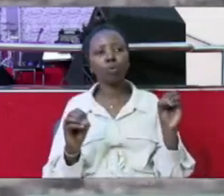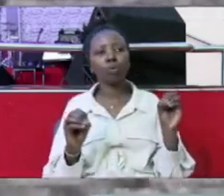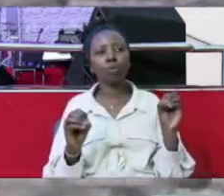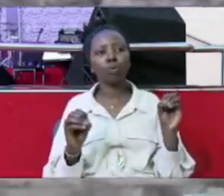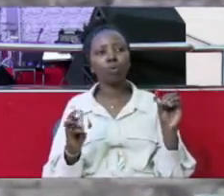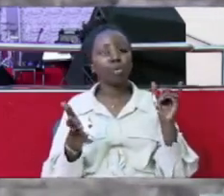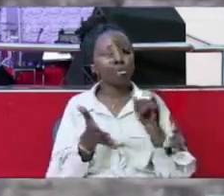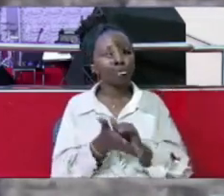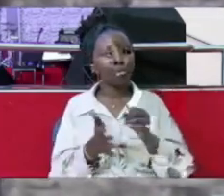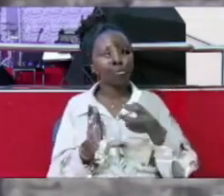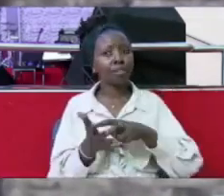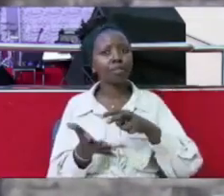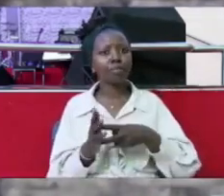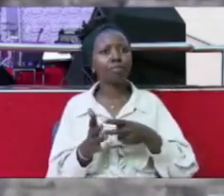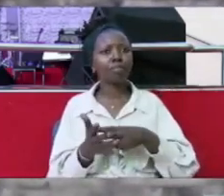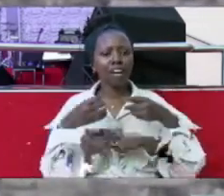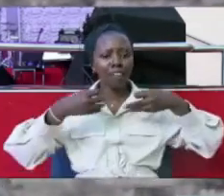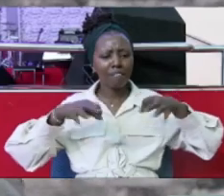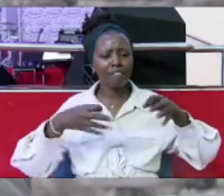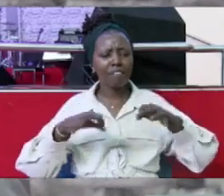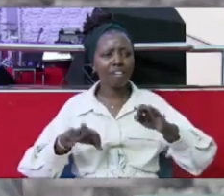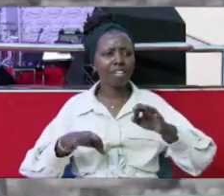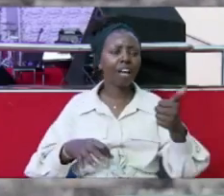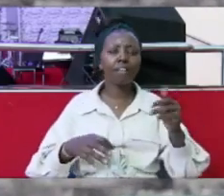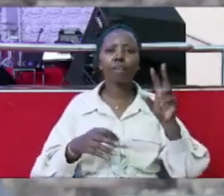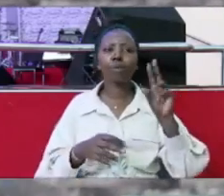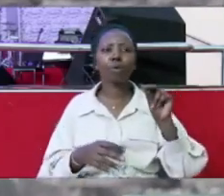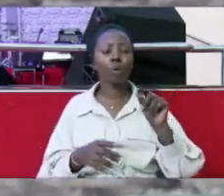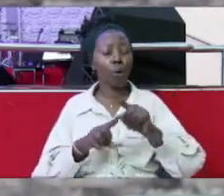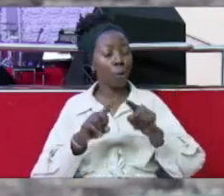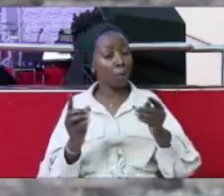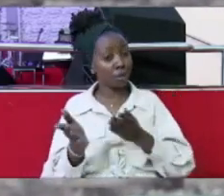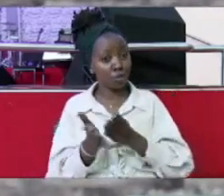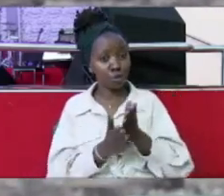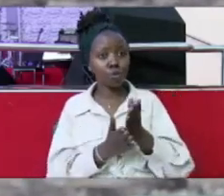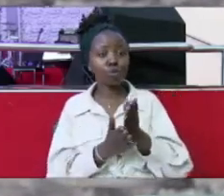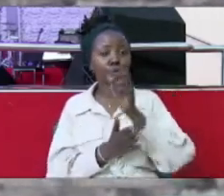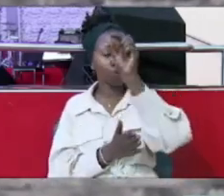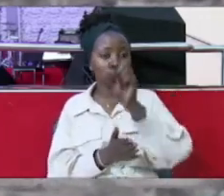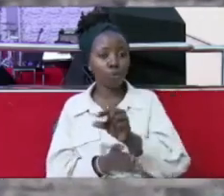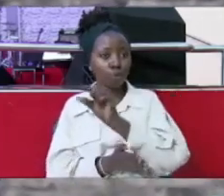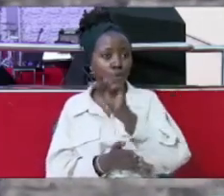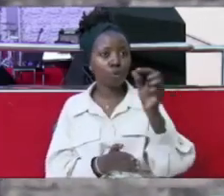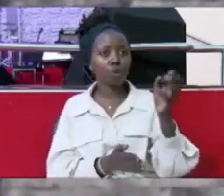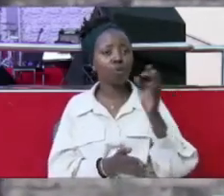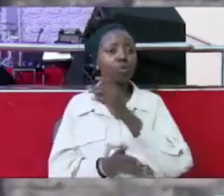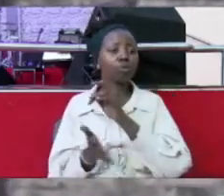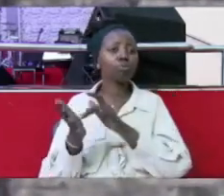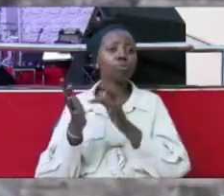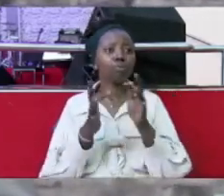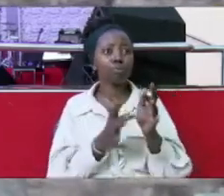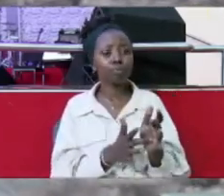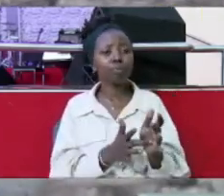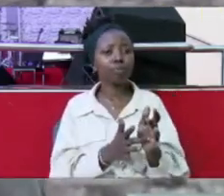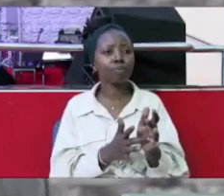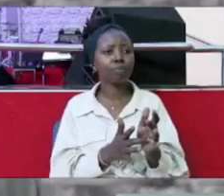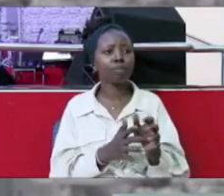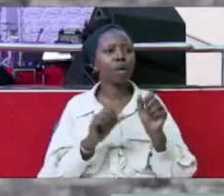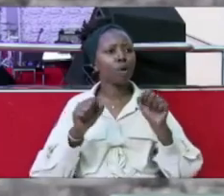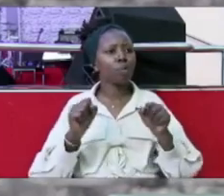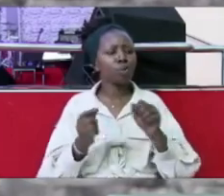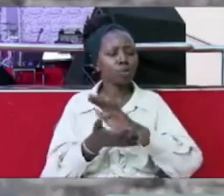that they are not releasing. Hiyo inamaanisha wajaachilia. But through the cross of Jesus, lakini kupitia msalaba wa Kristo, you can be